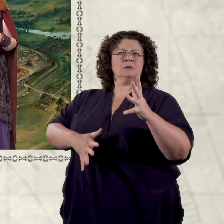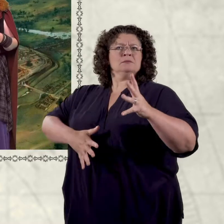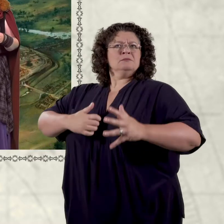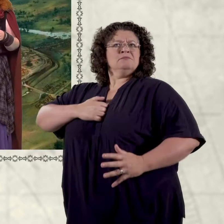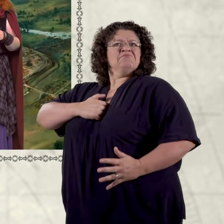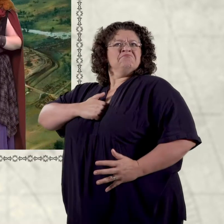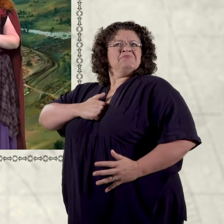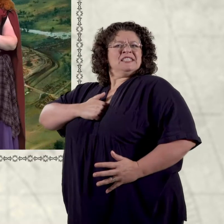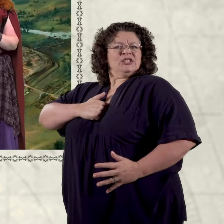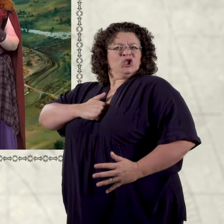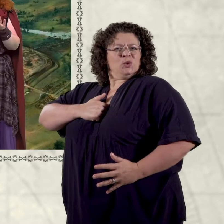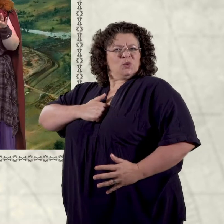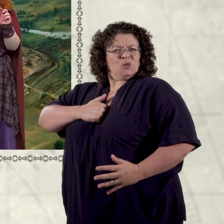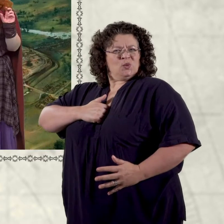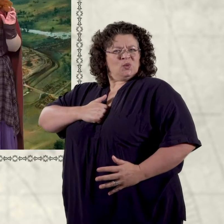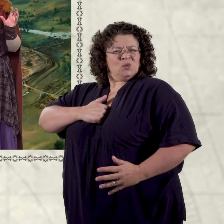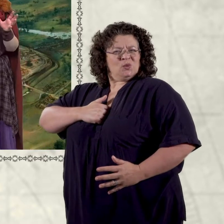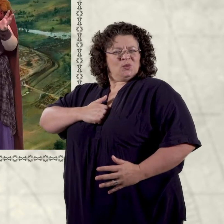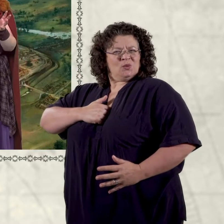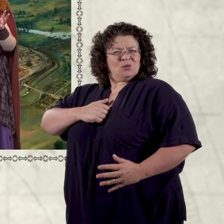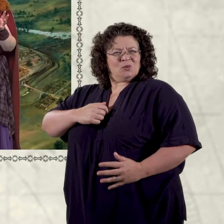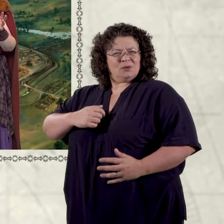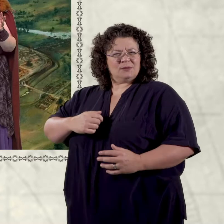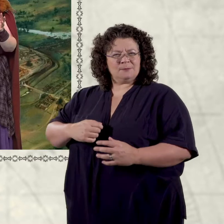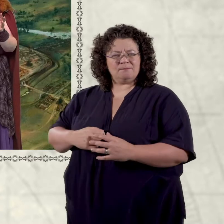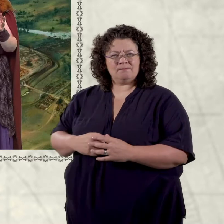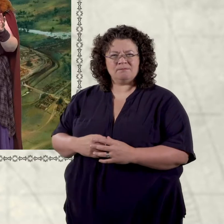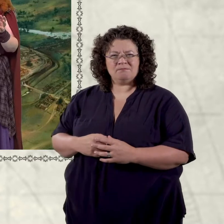stood a magnificent statue.